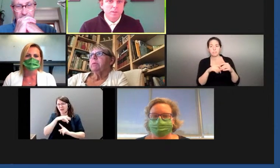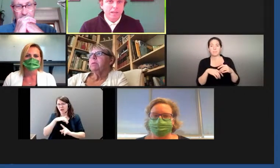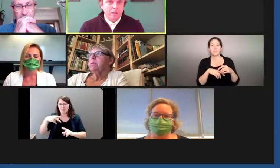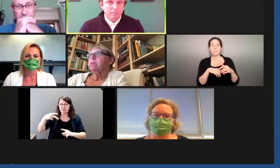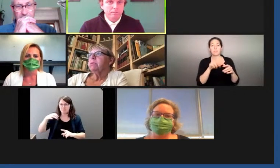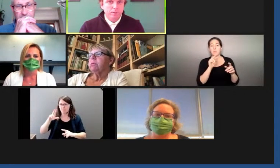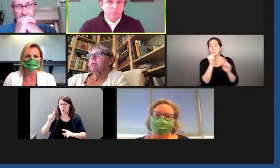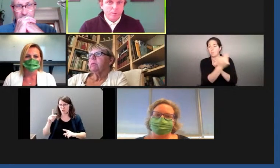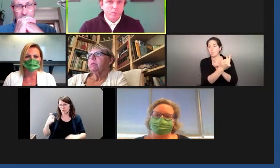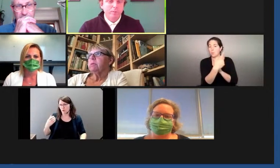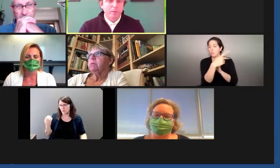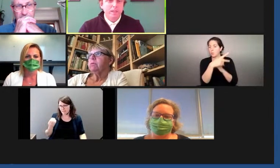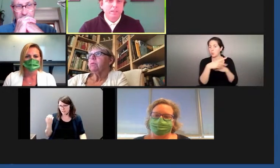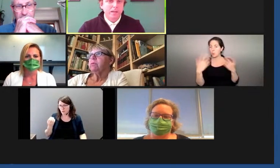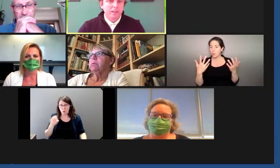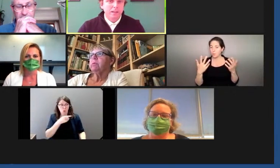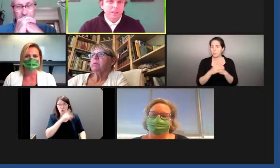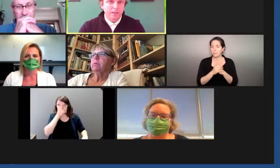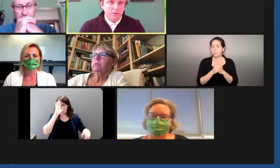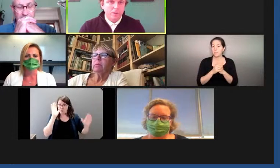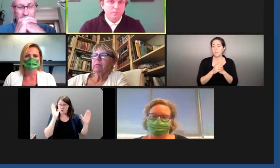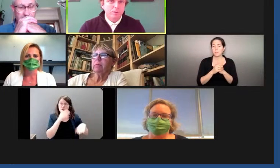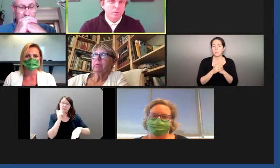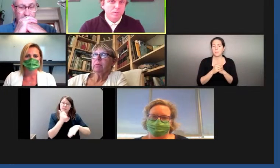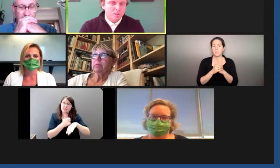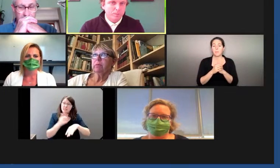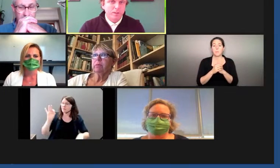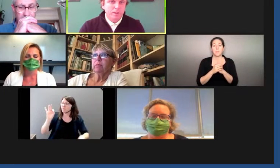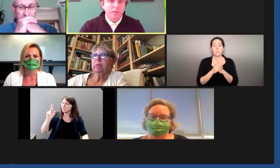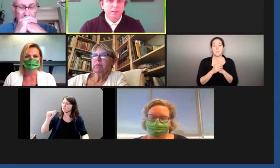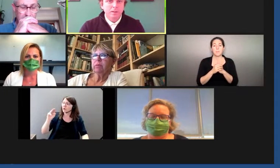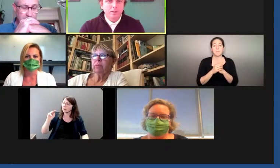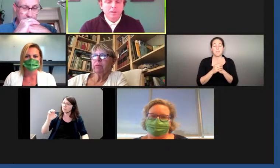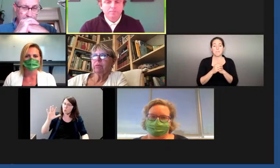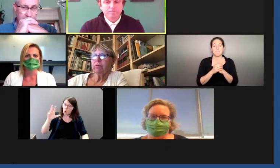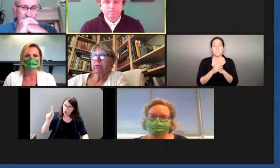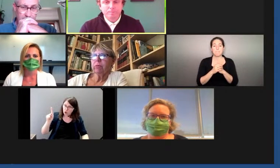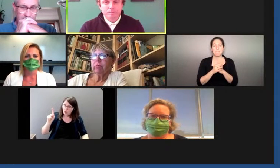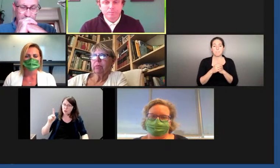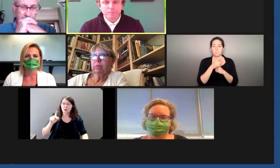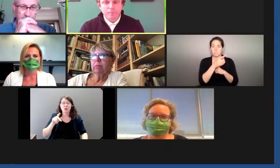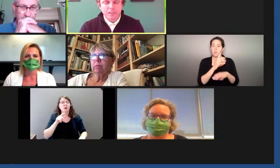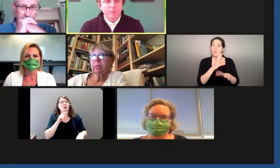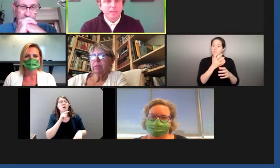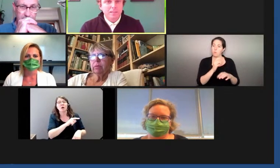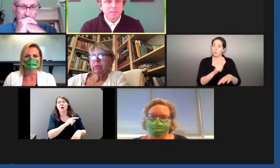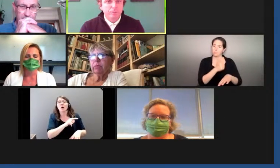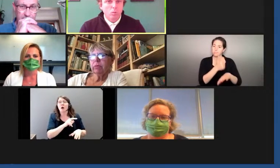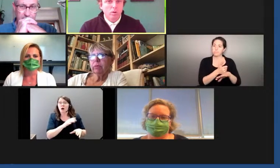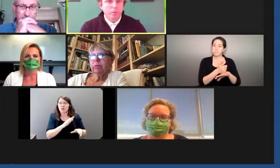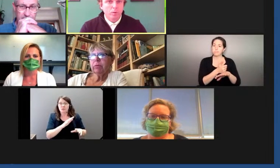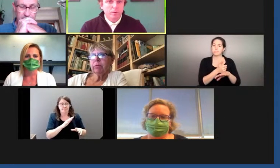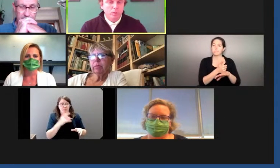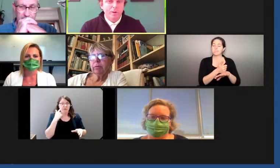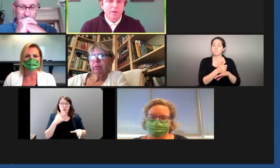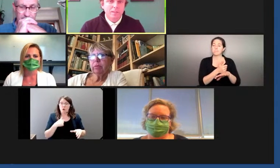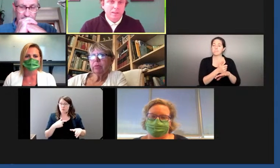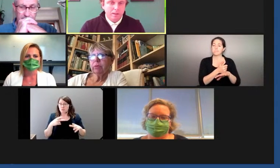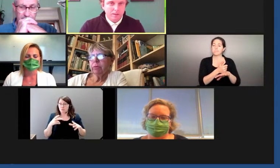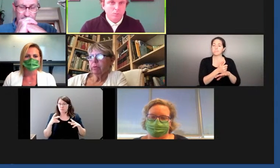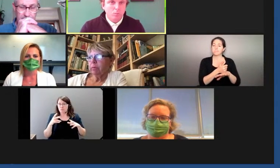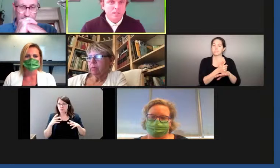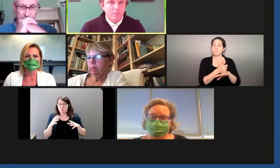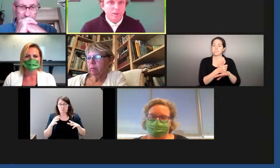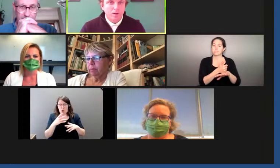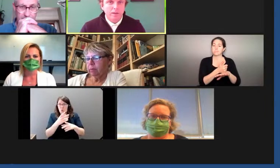focus was getting the framework in place, getting the increased producer responsibility in place for both the blue box and